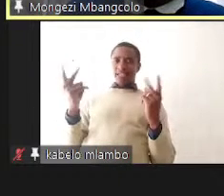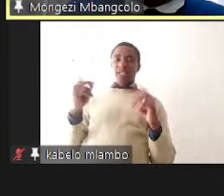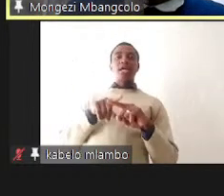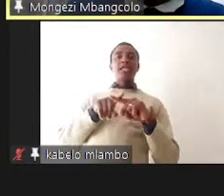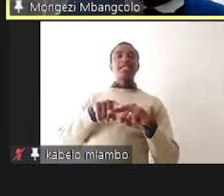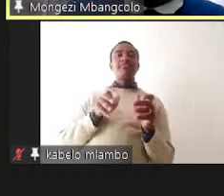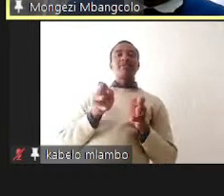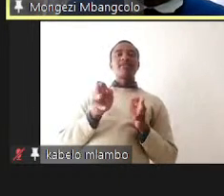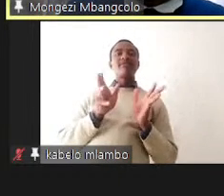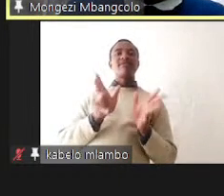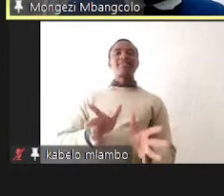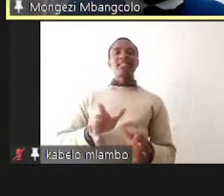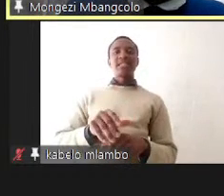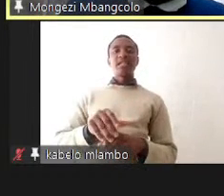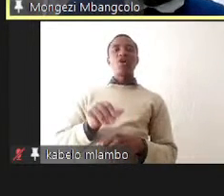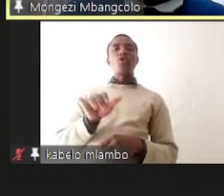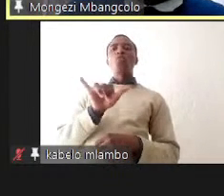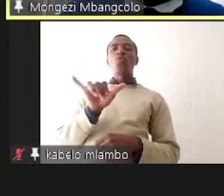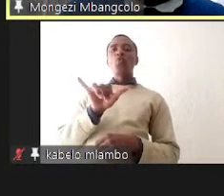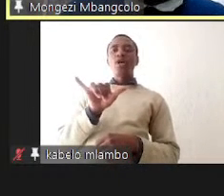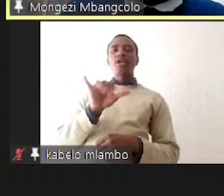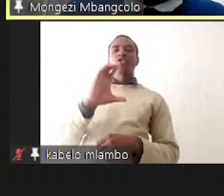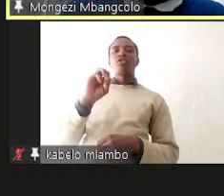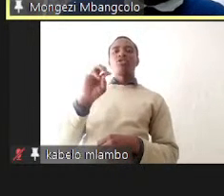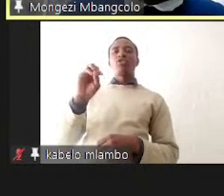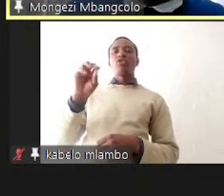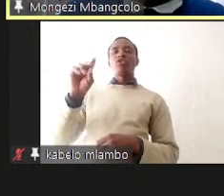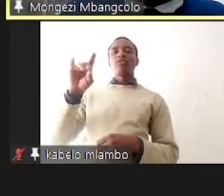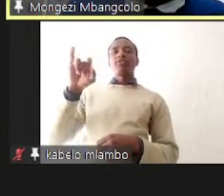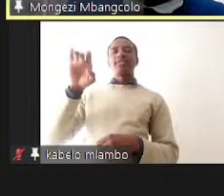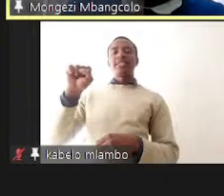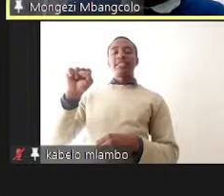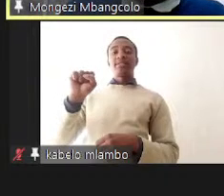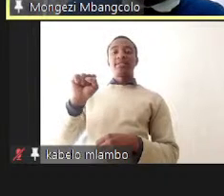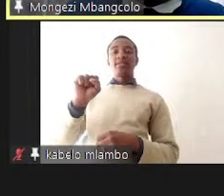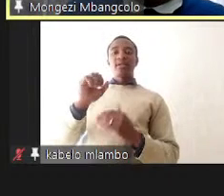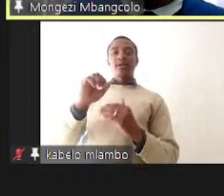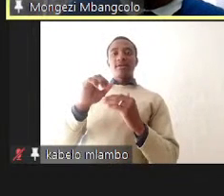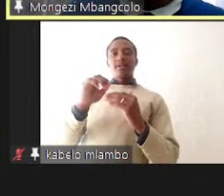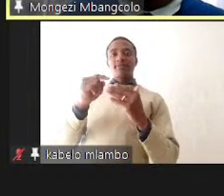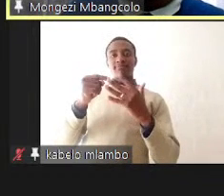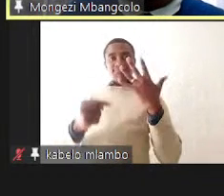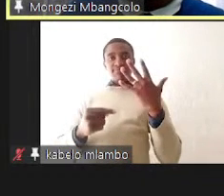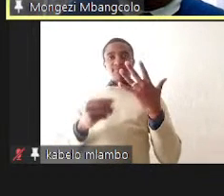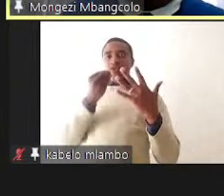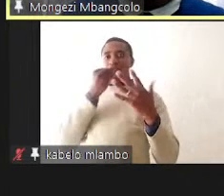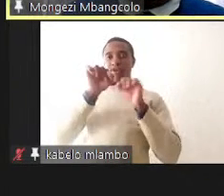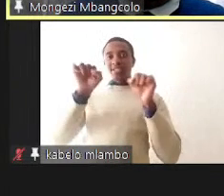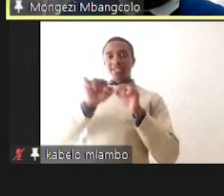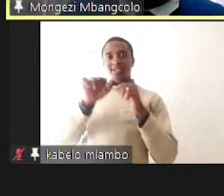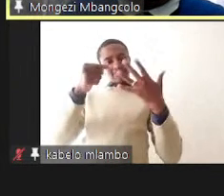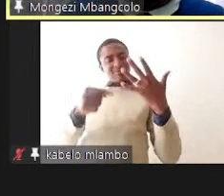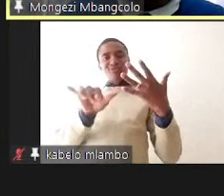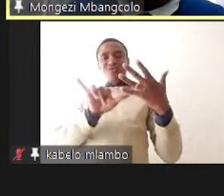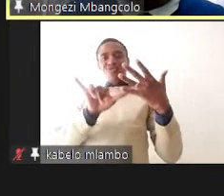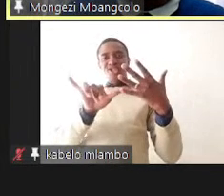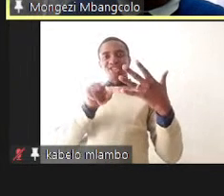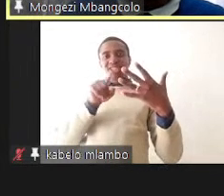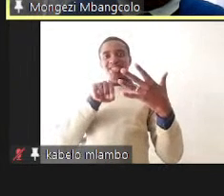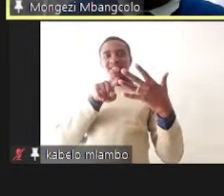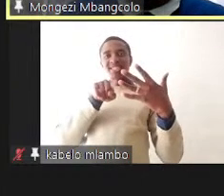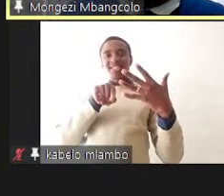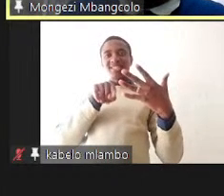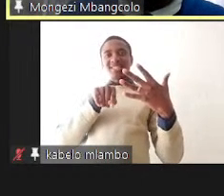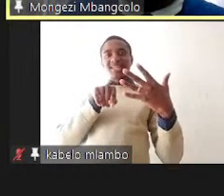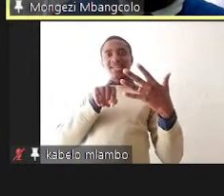facilitators, which commodities under the value, the food systems and these value chains that we're talking about fall